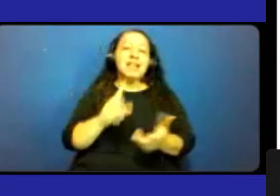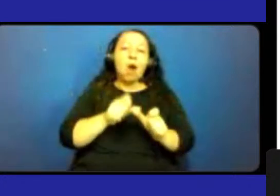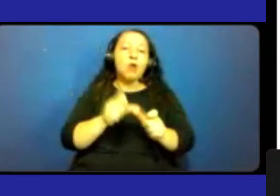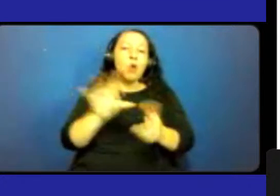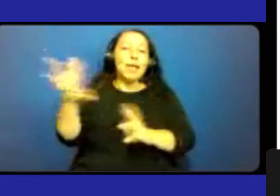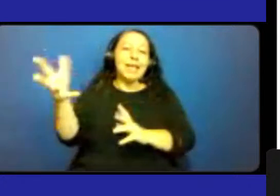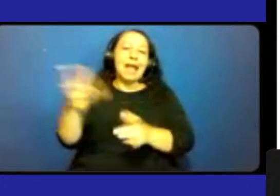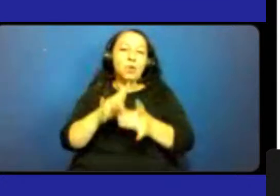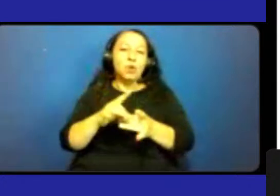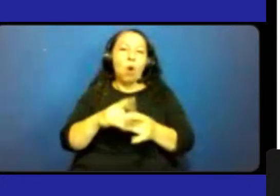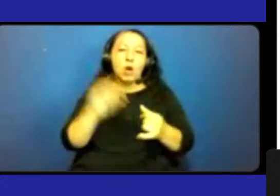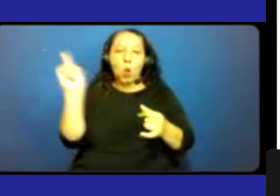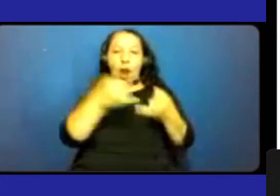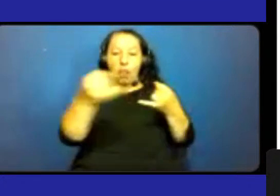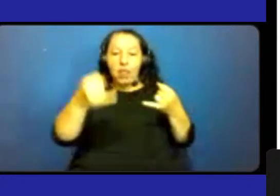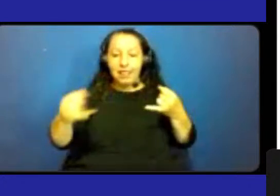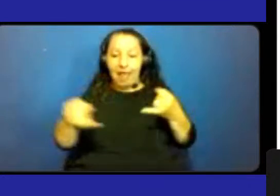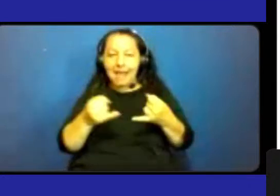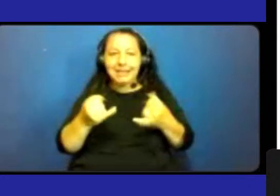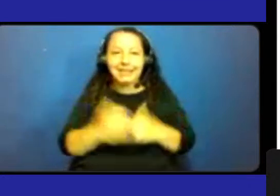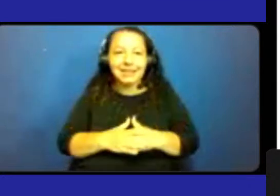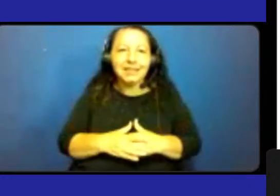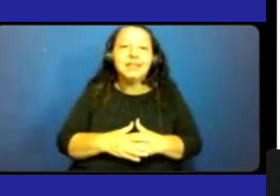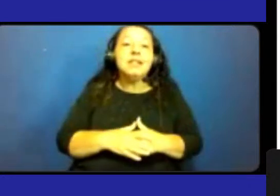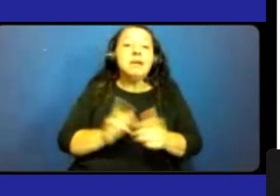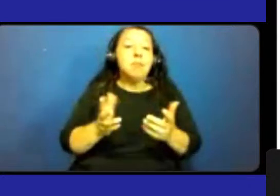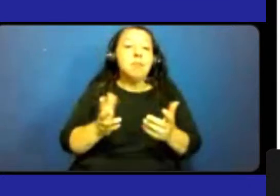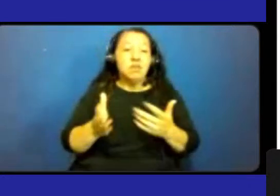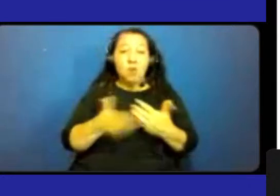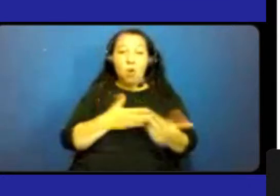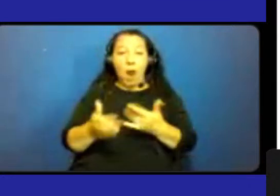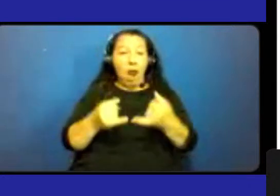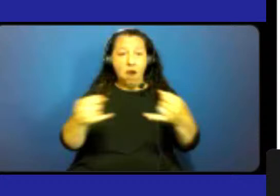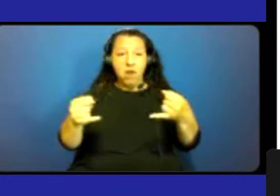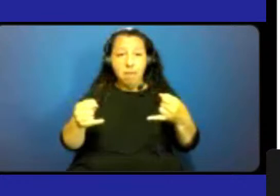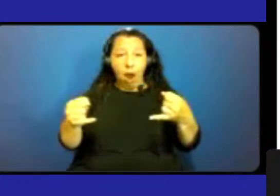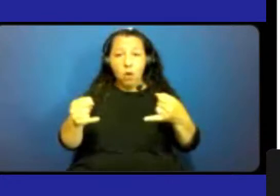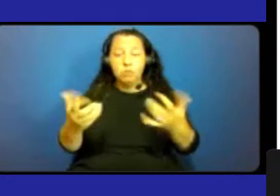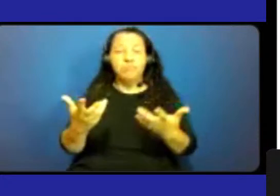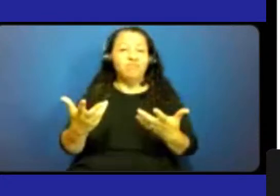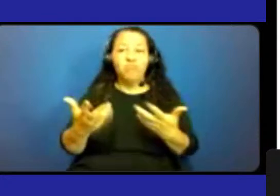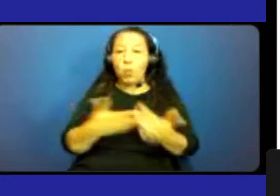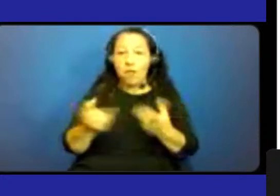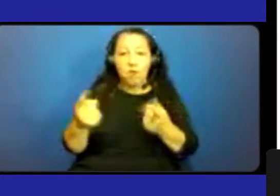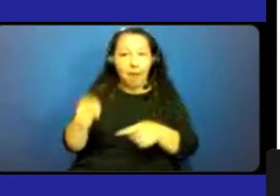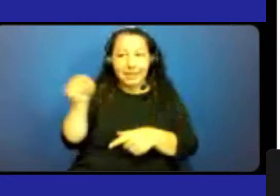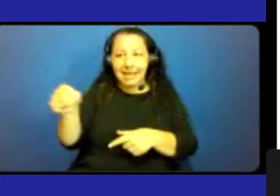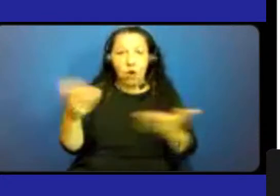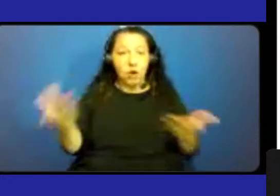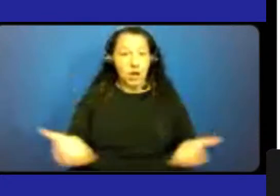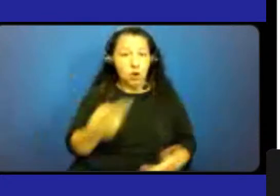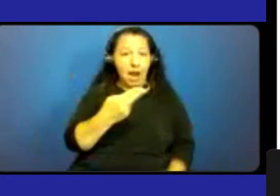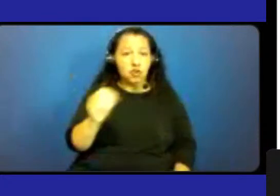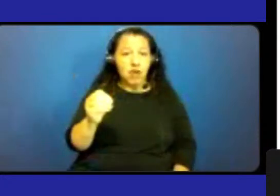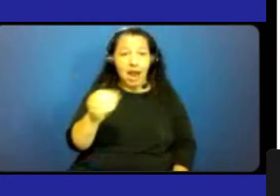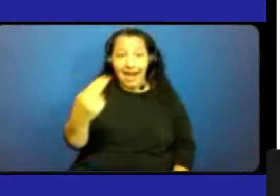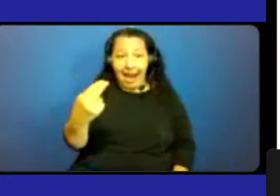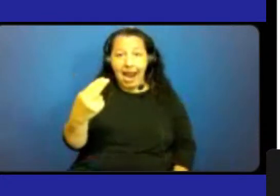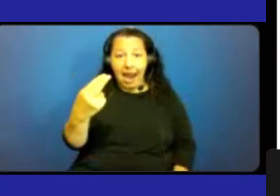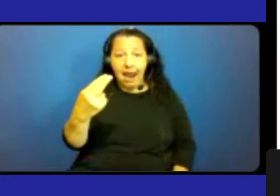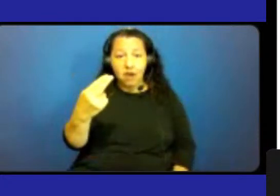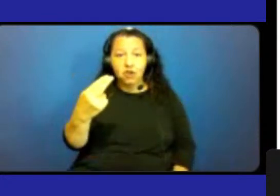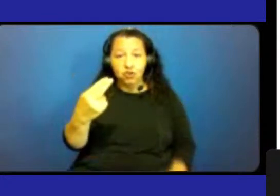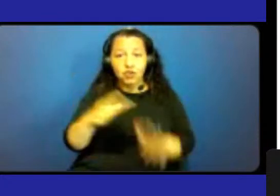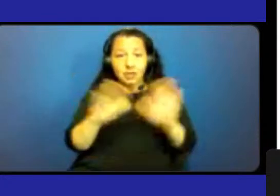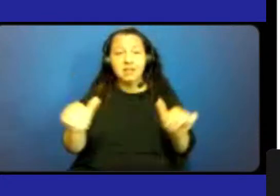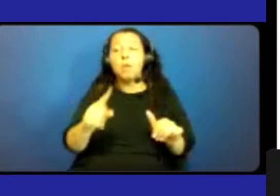is, regardless of what happens, we at H&H are very comfortable and very grateful for the support we